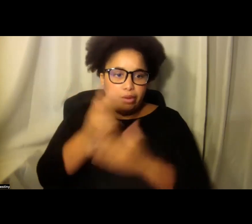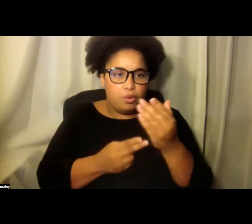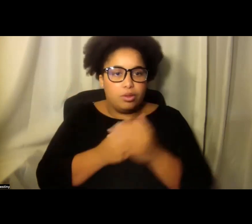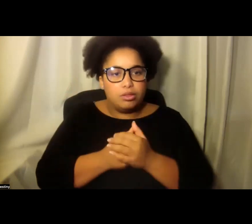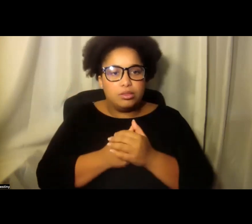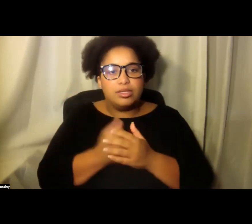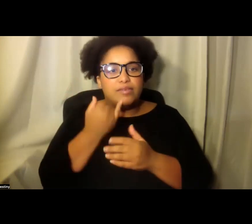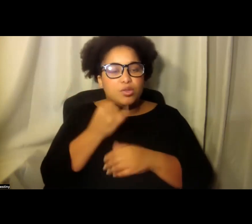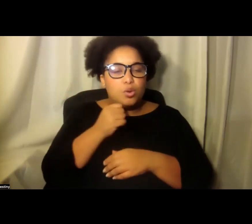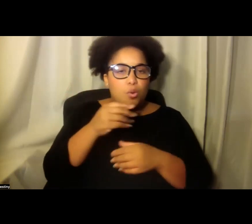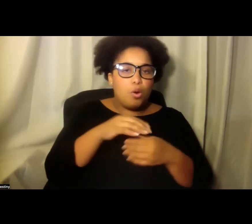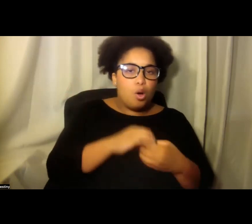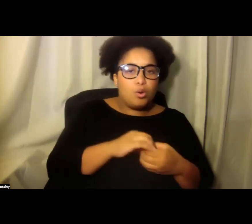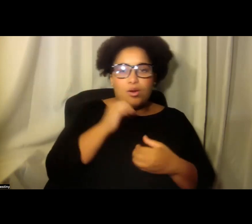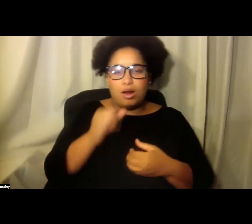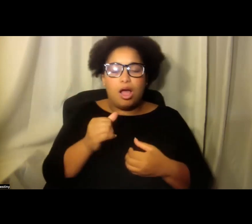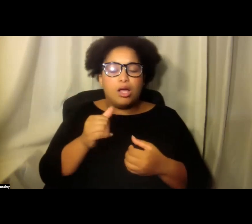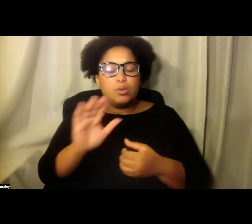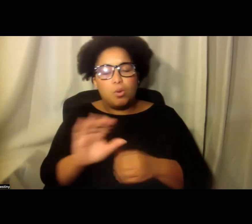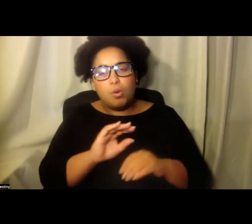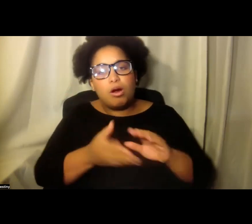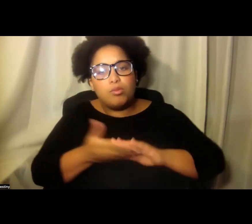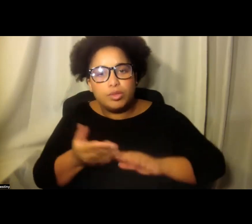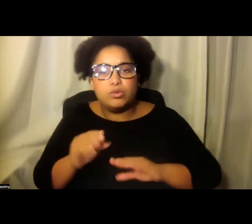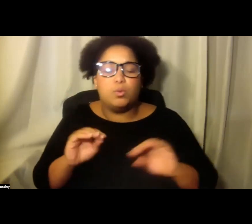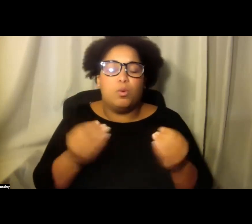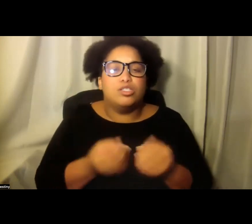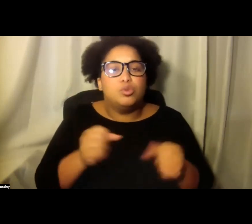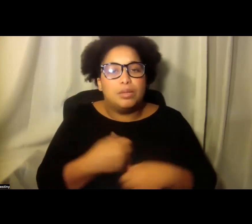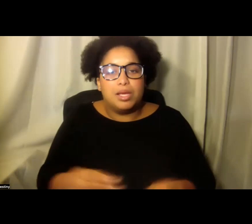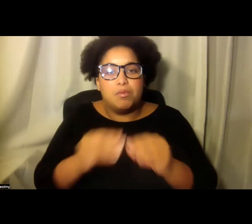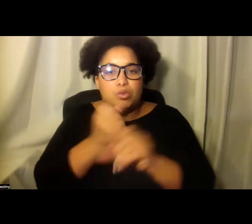are things that you can do to make your organization, your operations, your people safer.